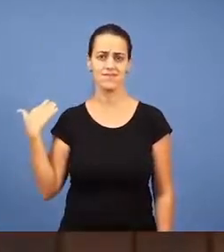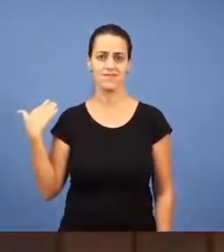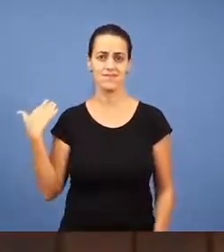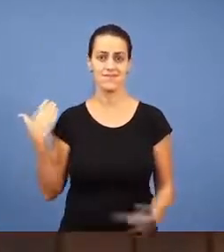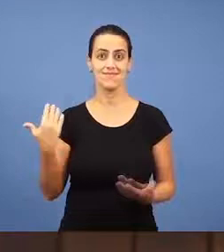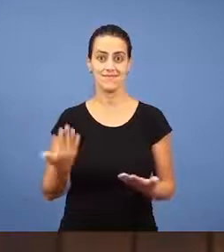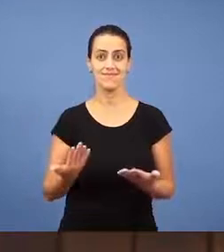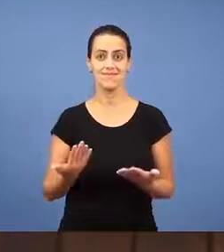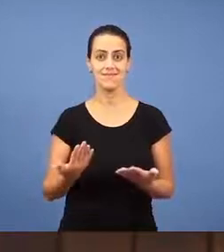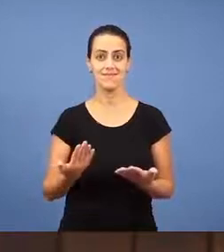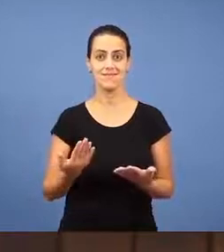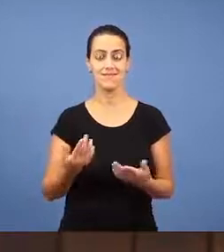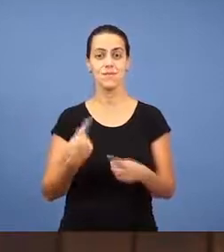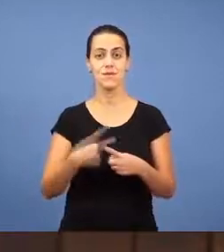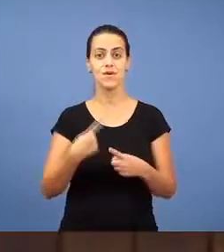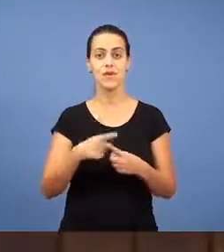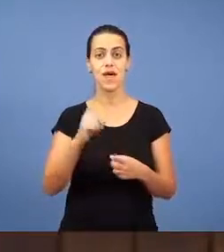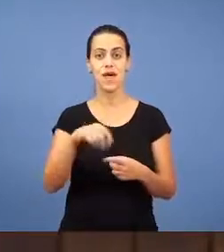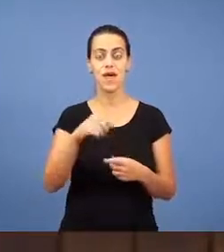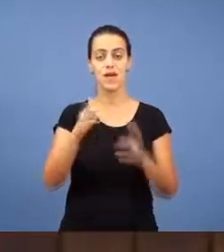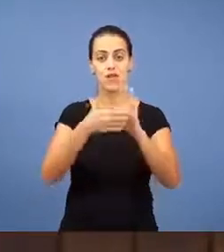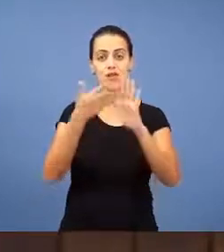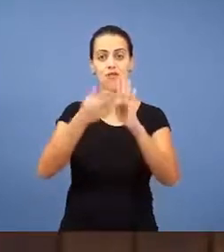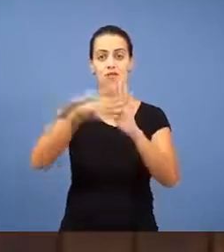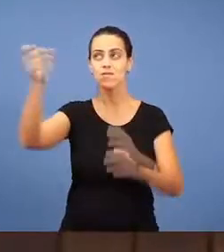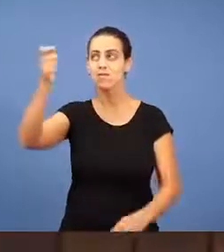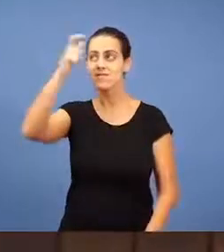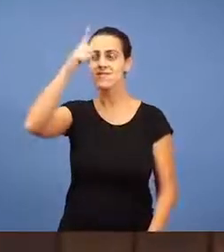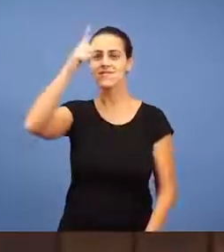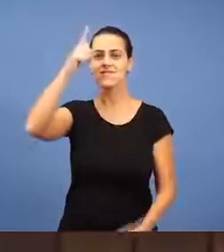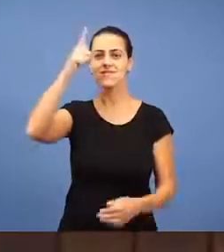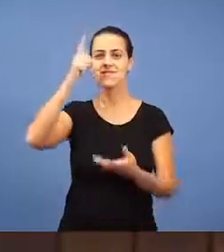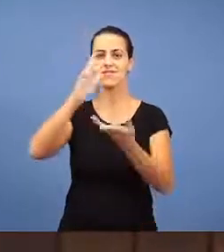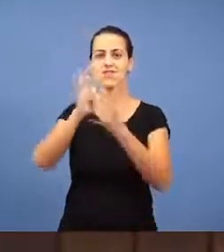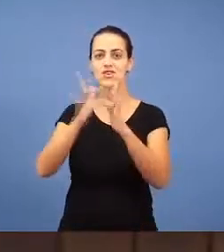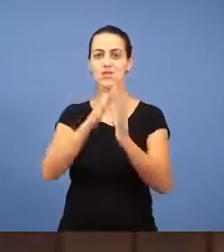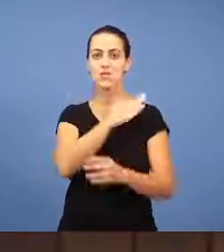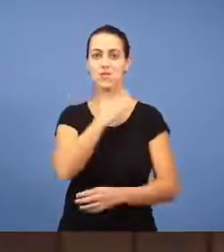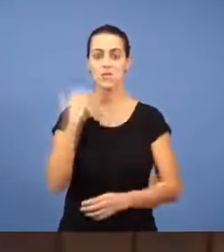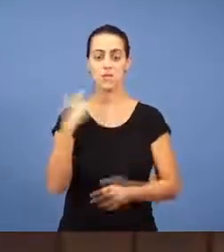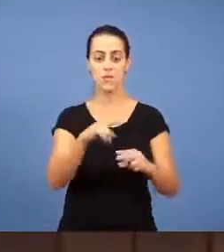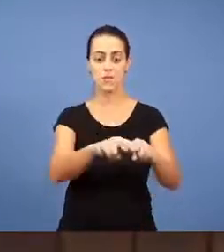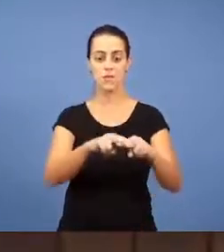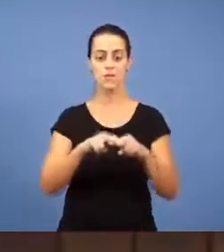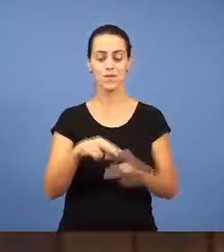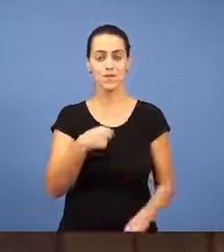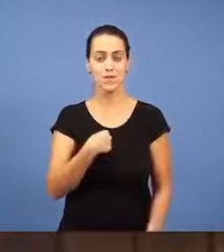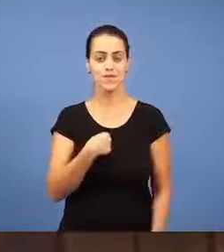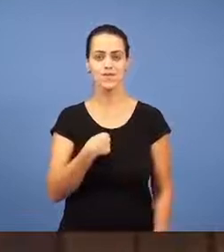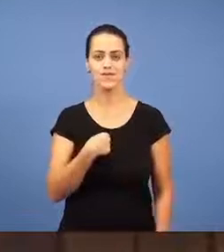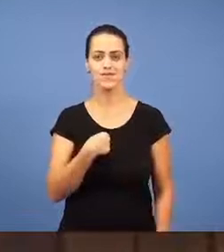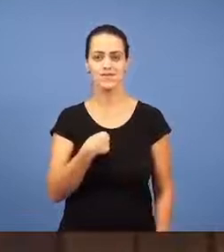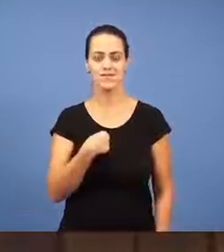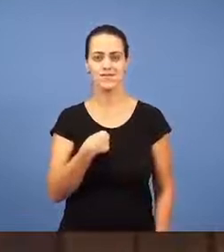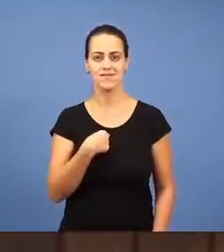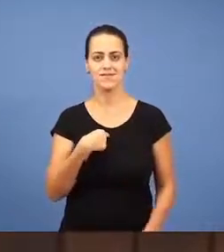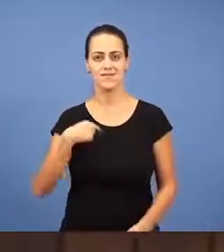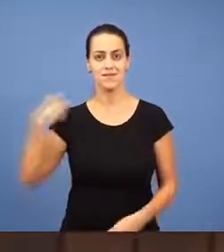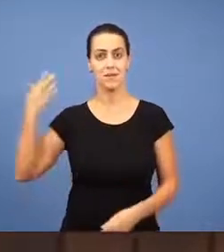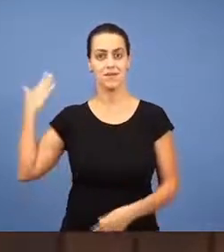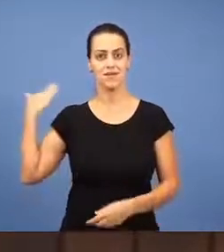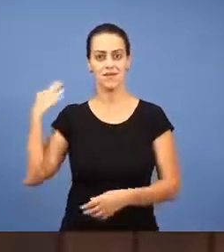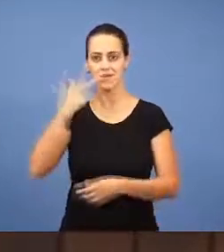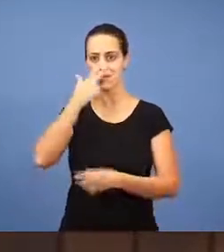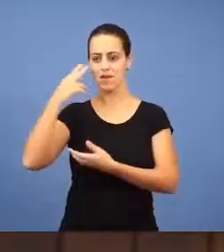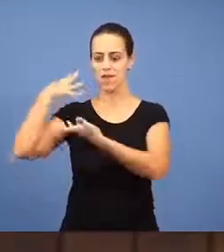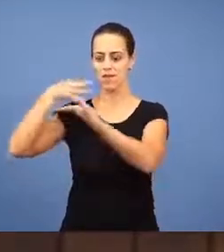So this is the history. This song was inspired by the Holy Spirit. The past brought